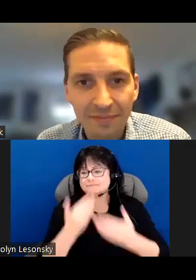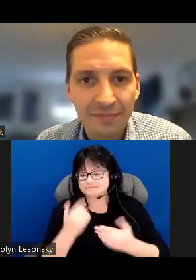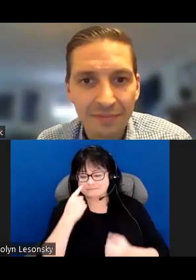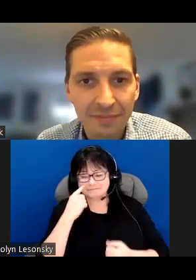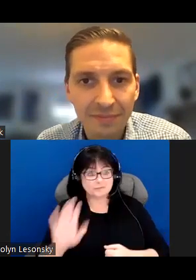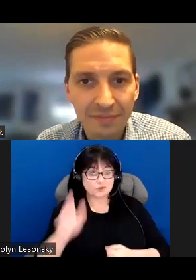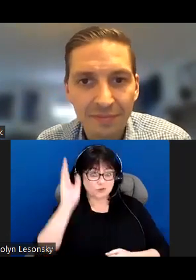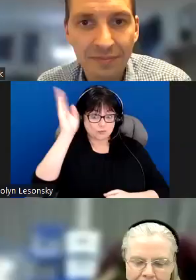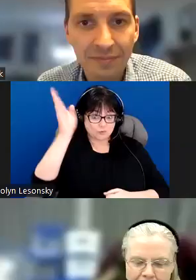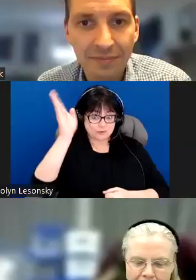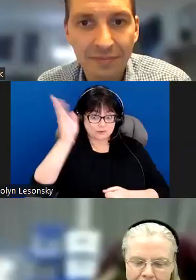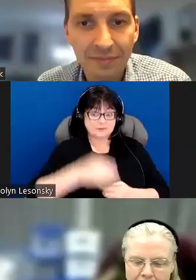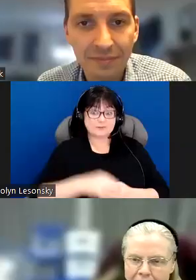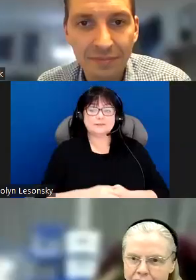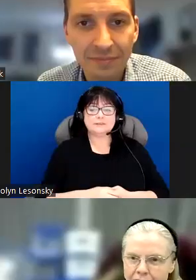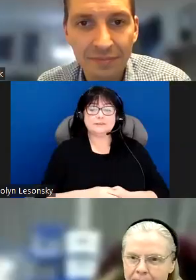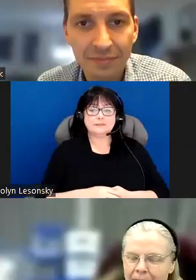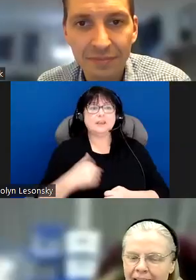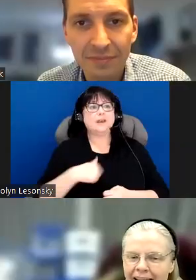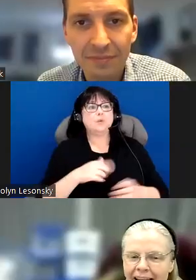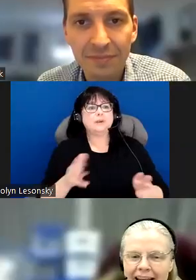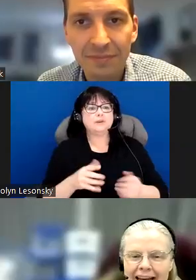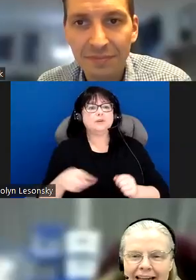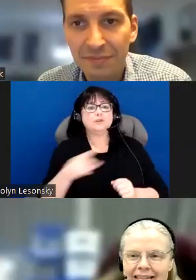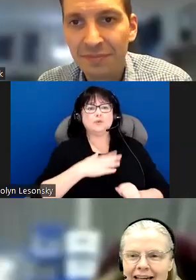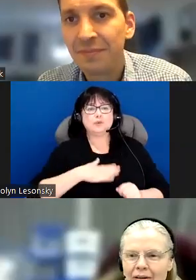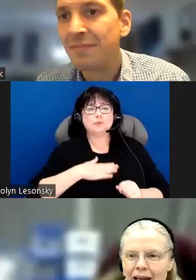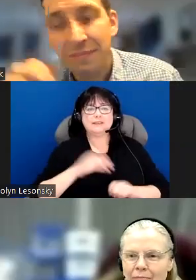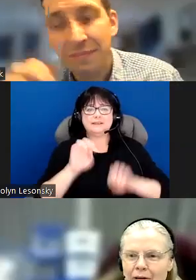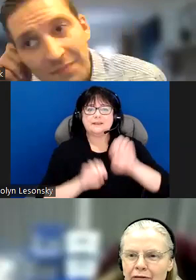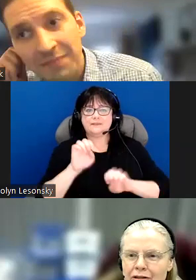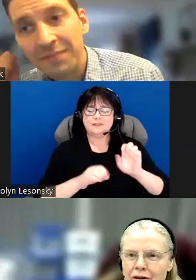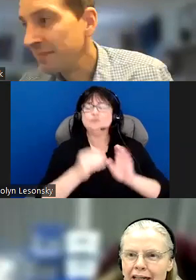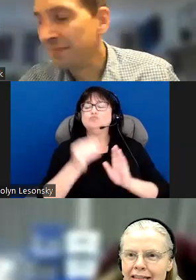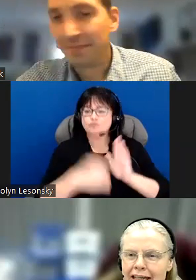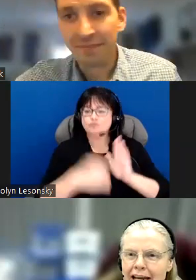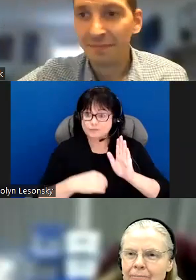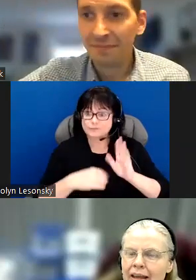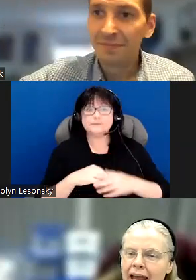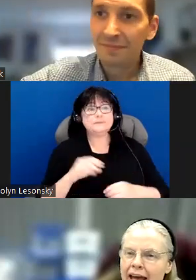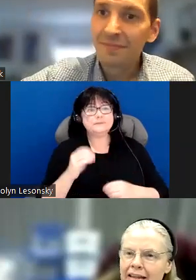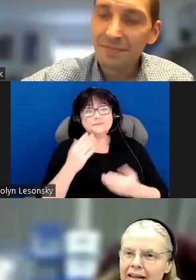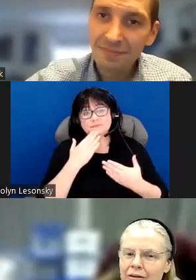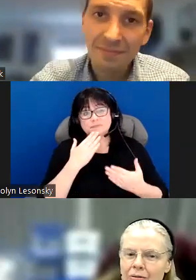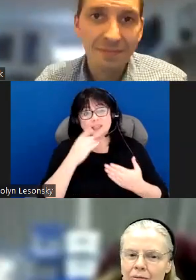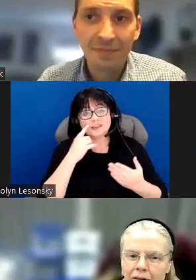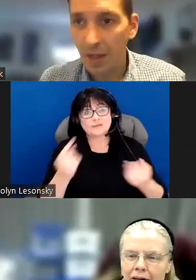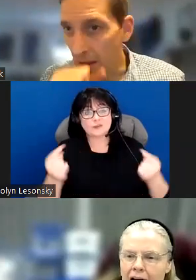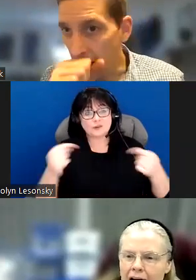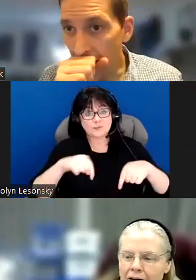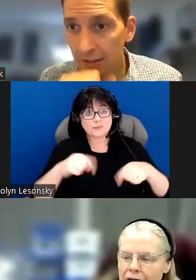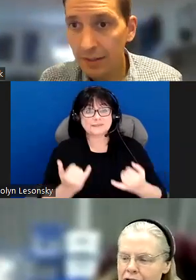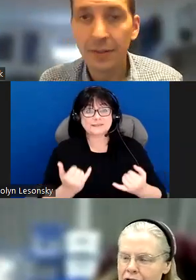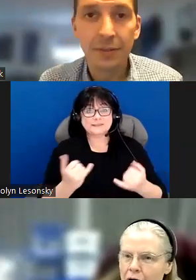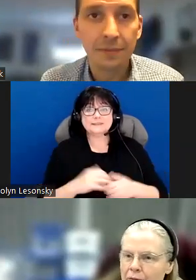encourage people to complete the evaluation. And we thank people for joining us today. And I think you